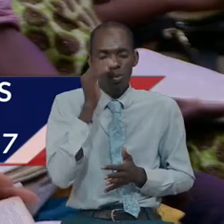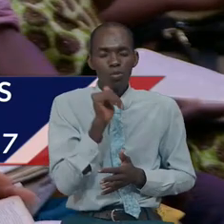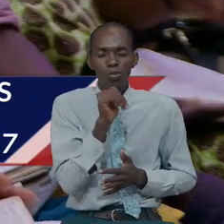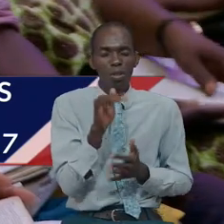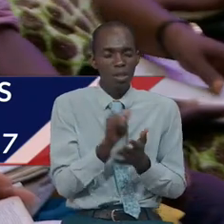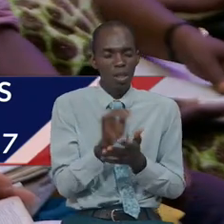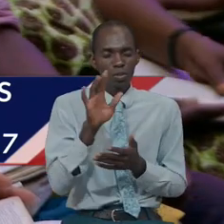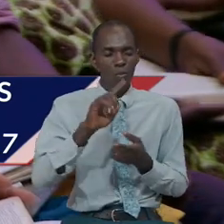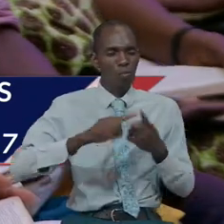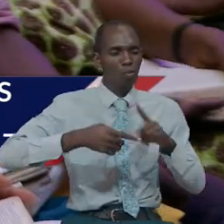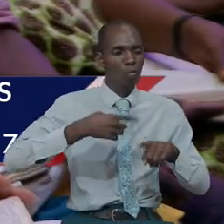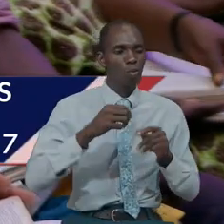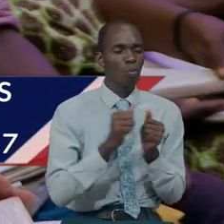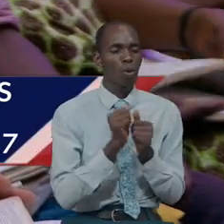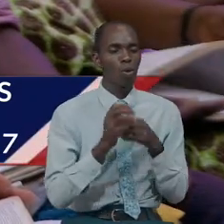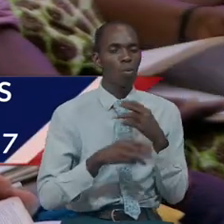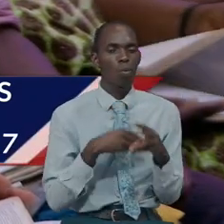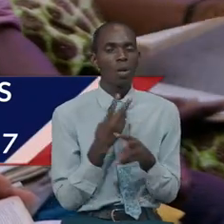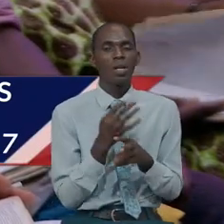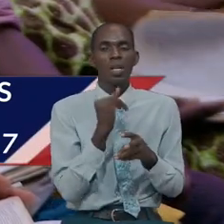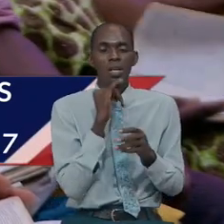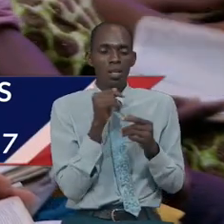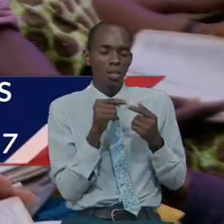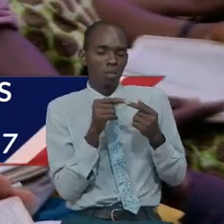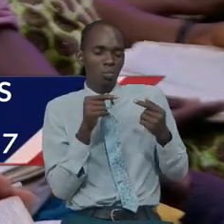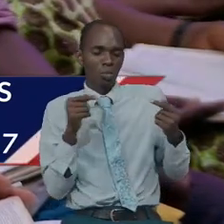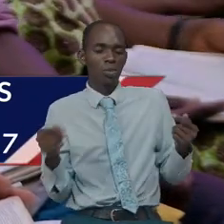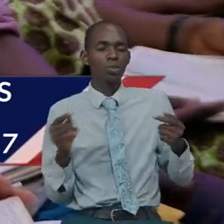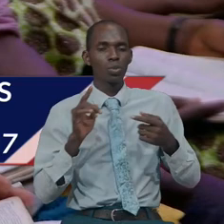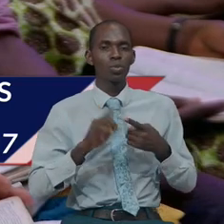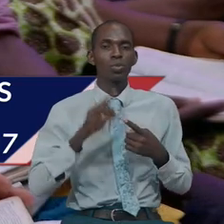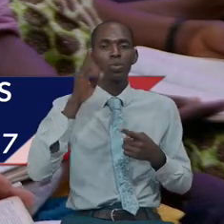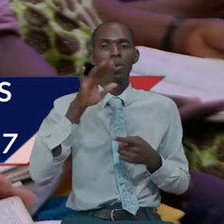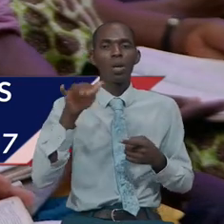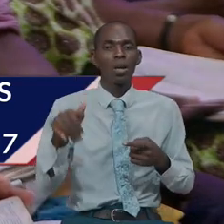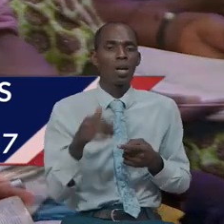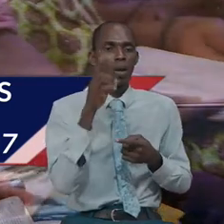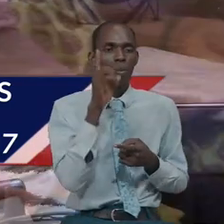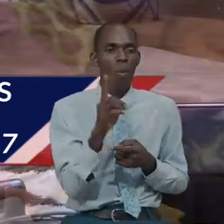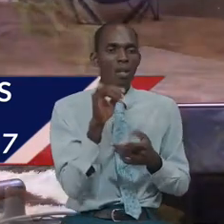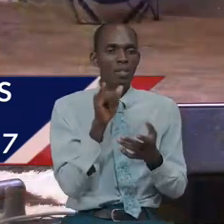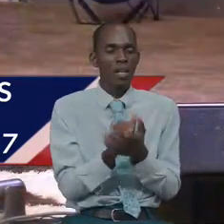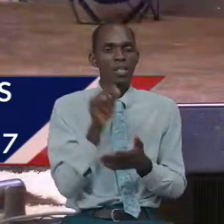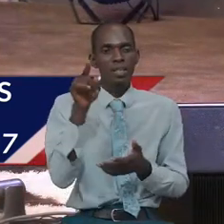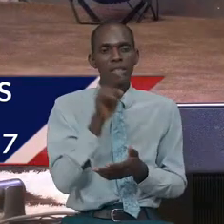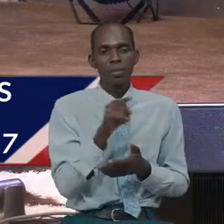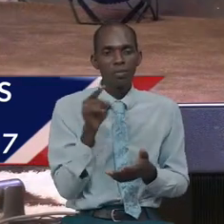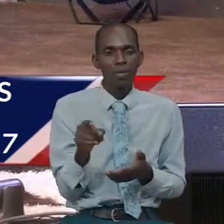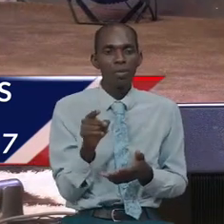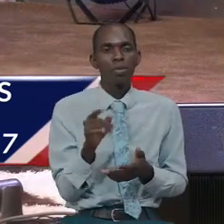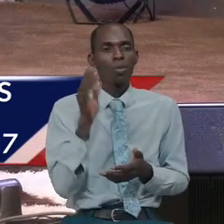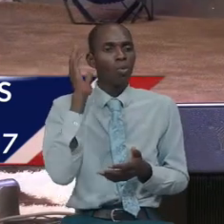friendship of the world is enmity with God? Whosoever therefore will be